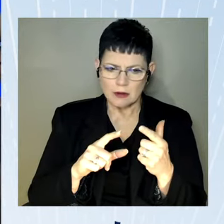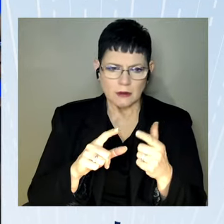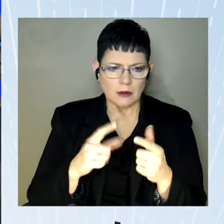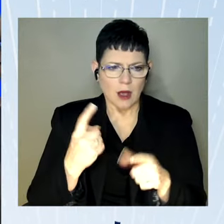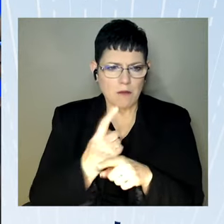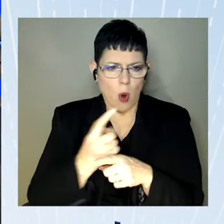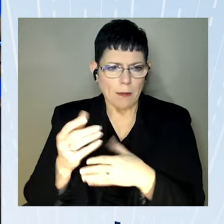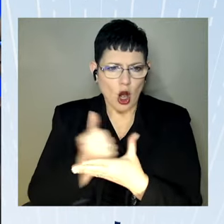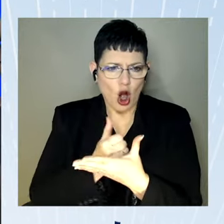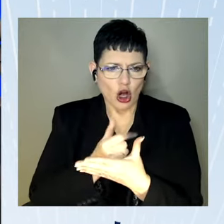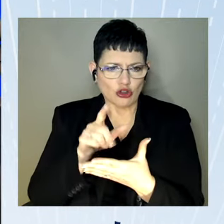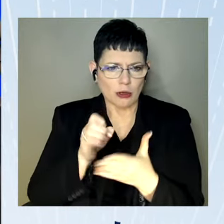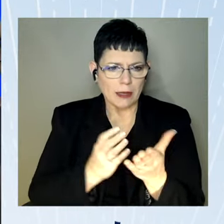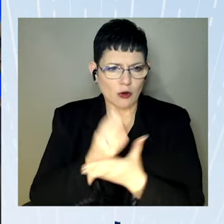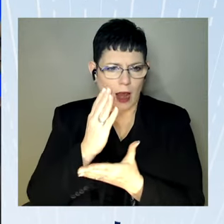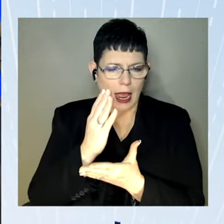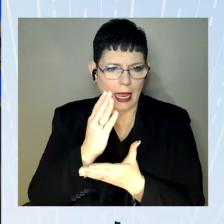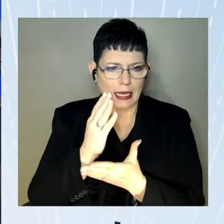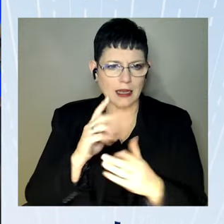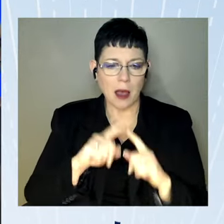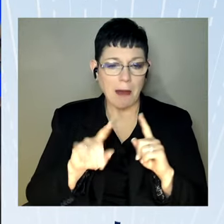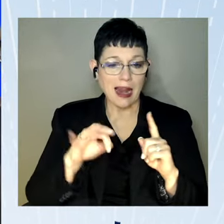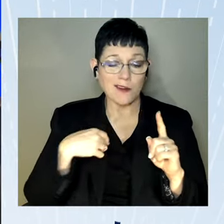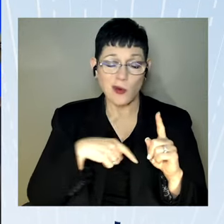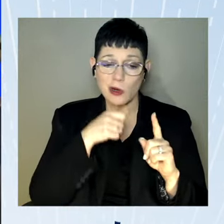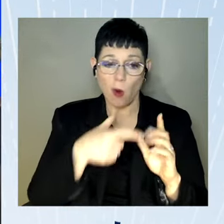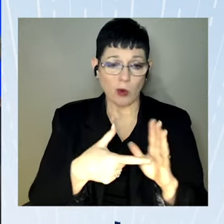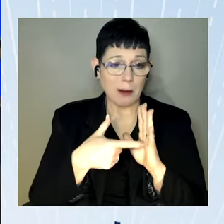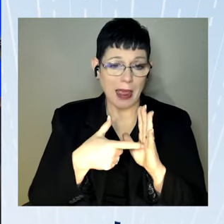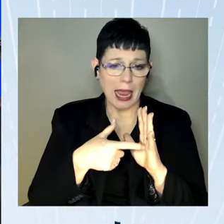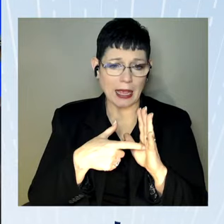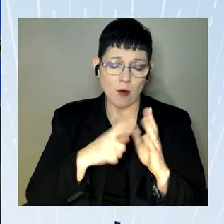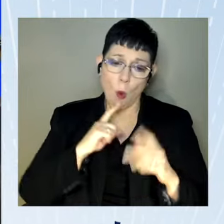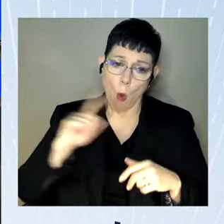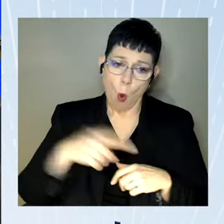But see, the reality is, unless we demand it and command it through union